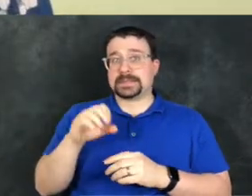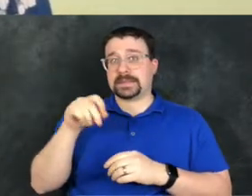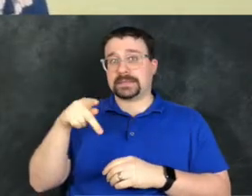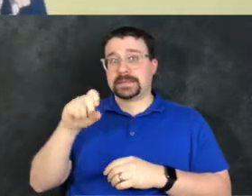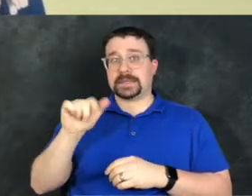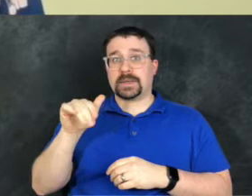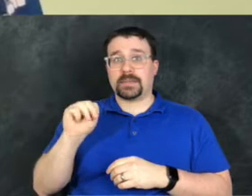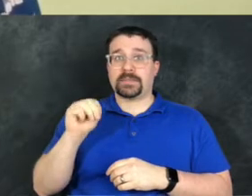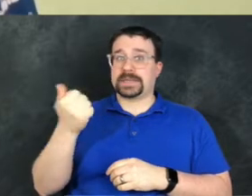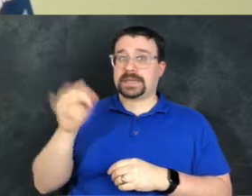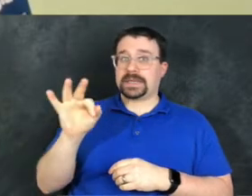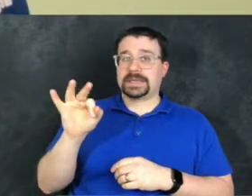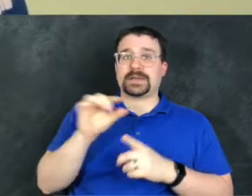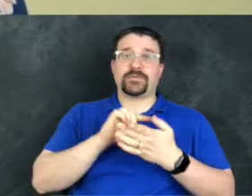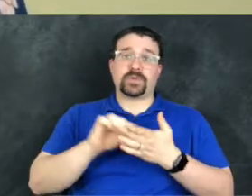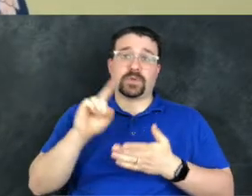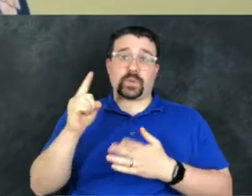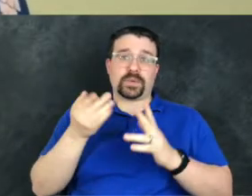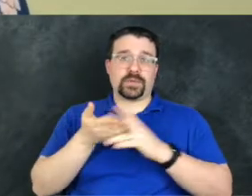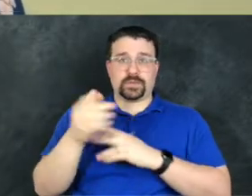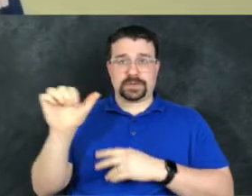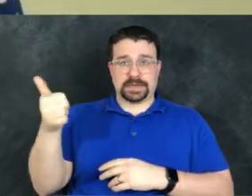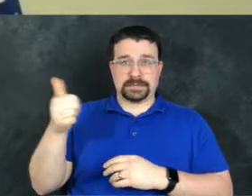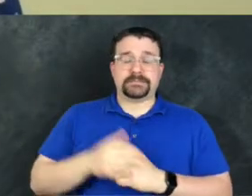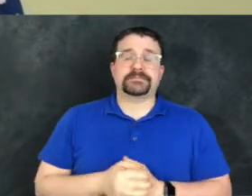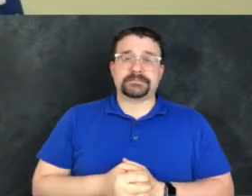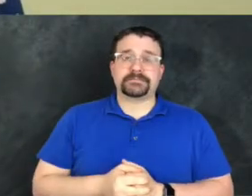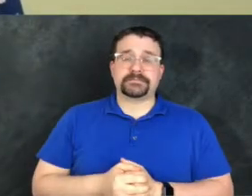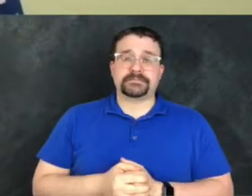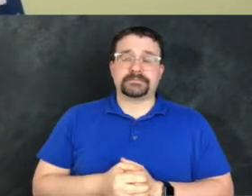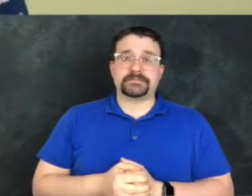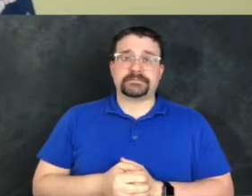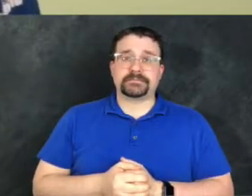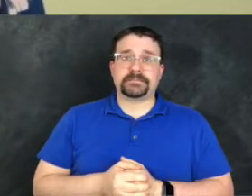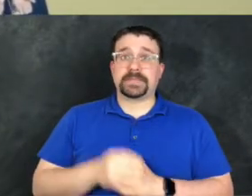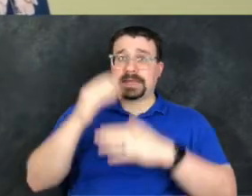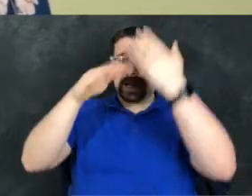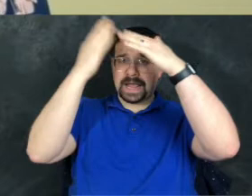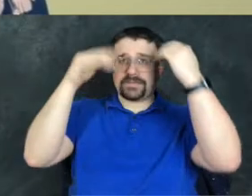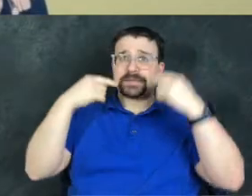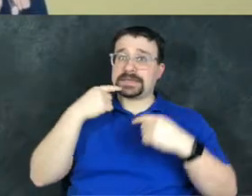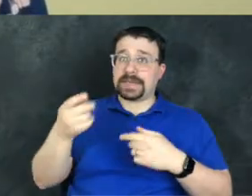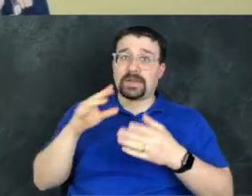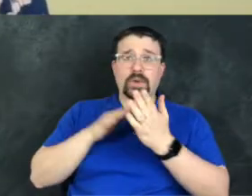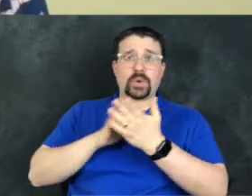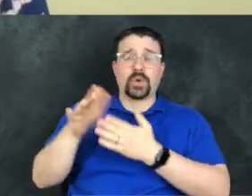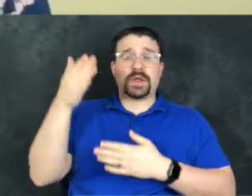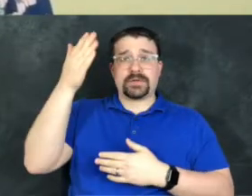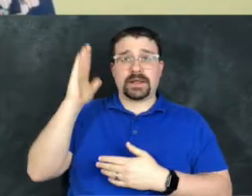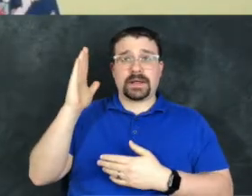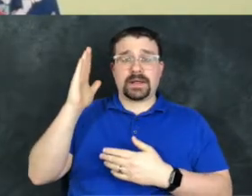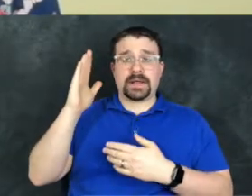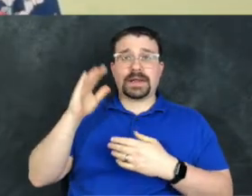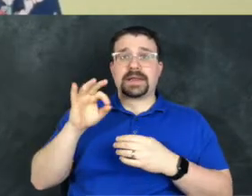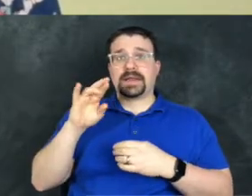This is Psalm 19, verses 1 through 10. The heavens are telling the glory of